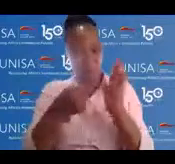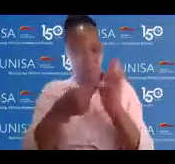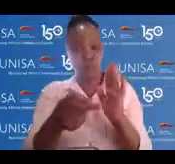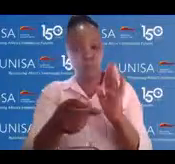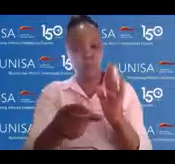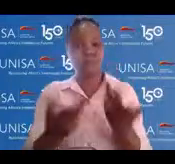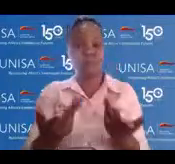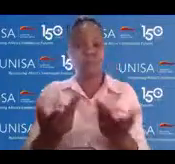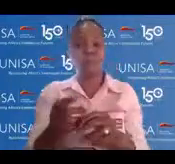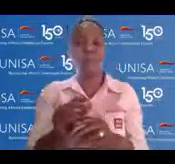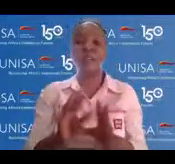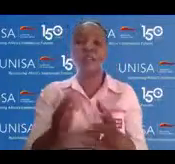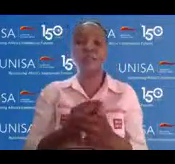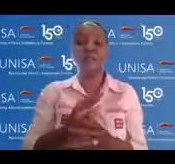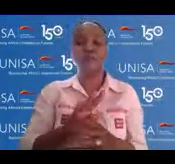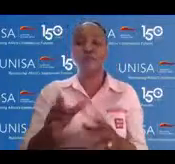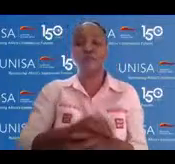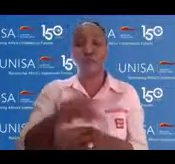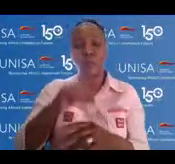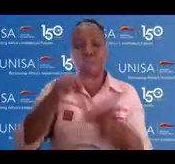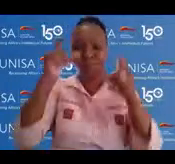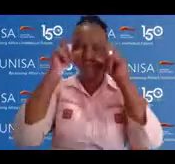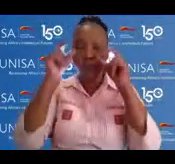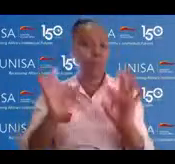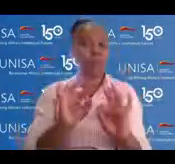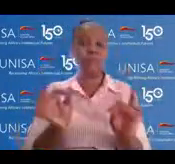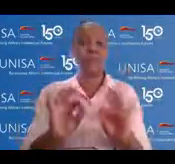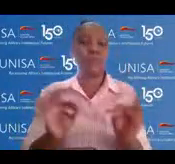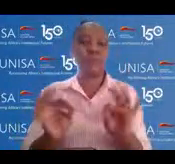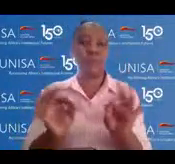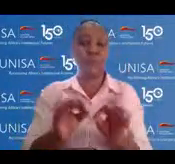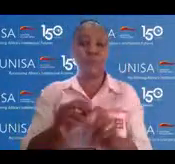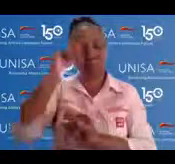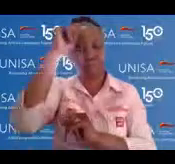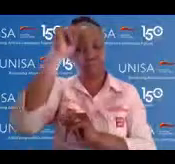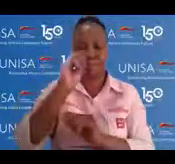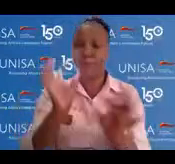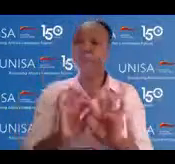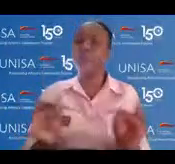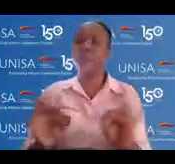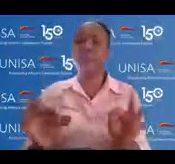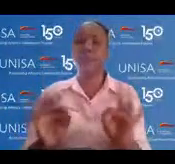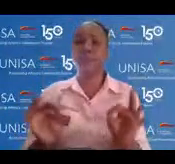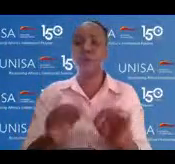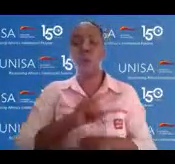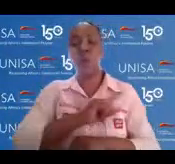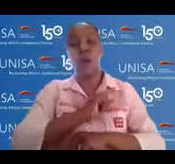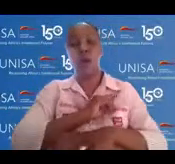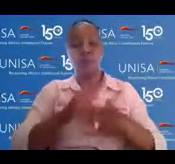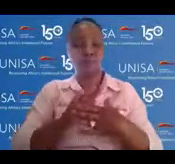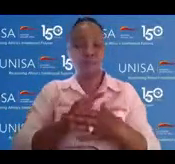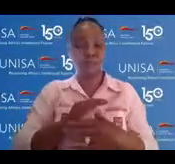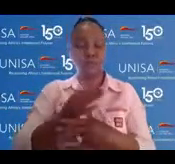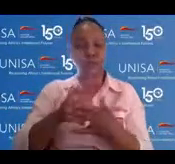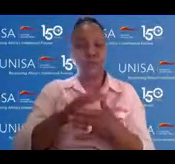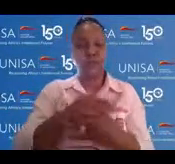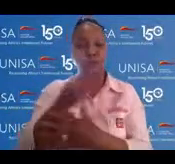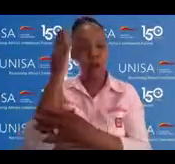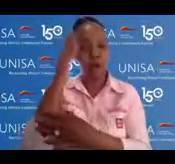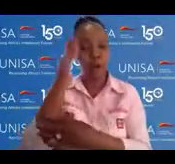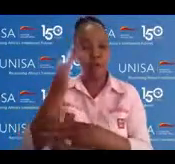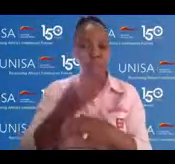you must not wear shades, you must not wear the caps, so that you, because we know that when you deal with that, I think it will be dealt with